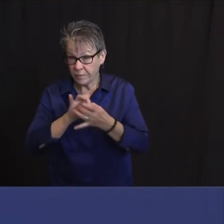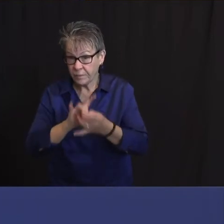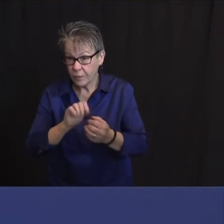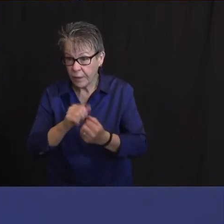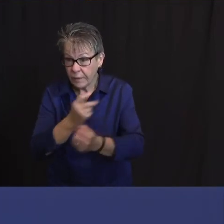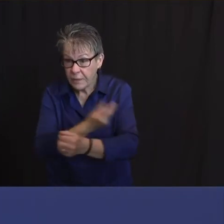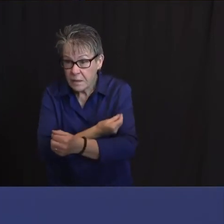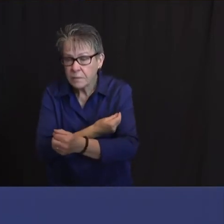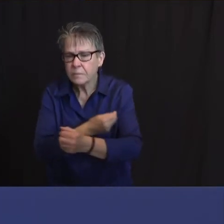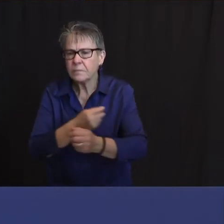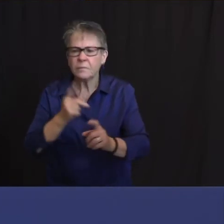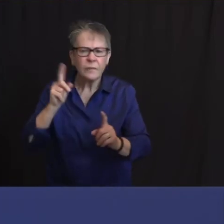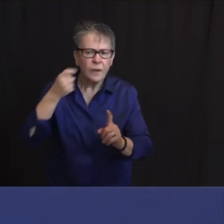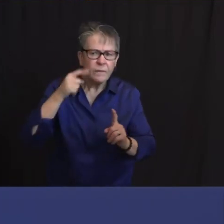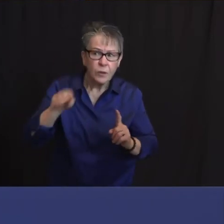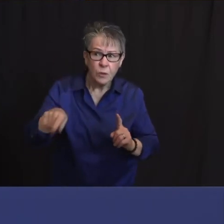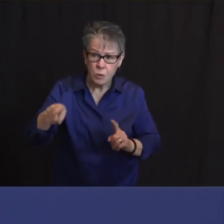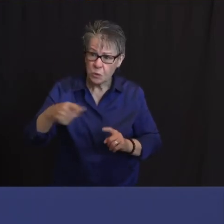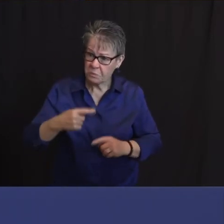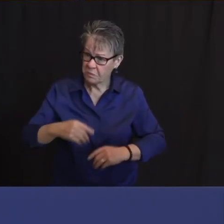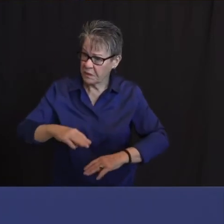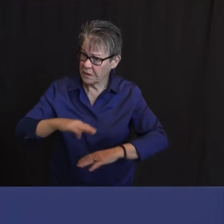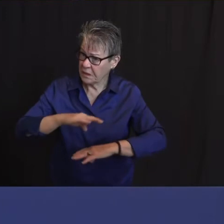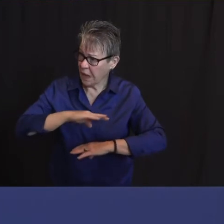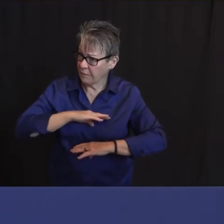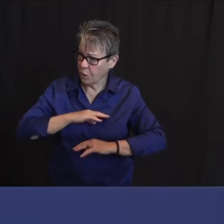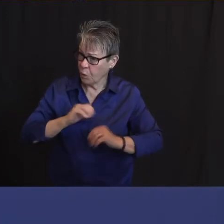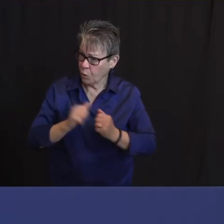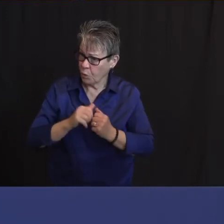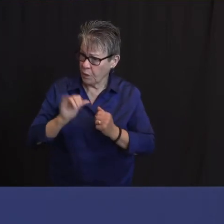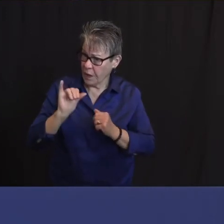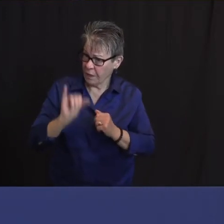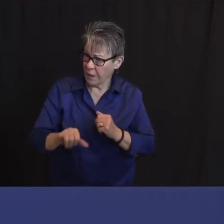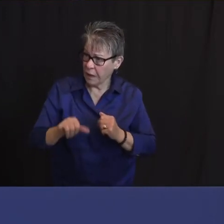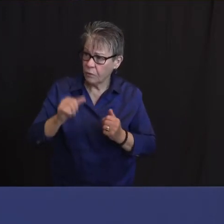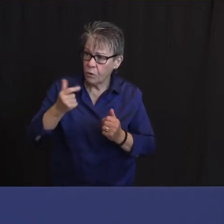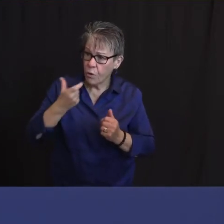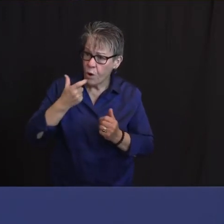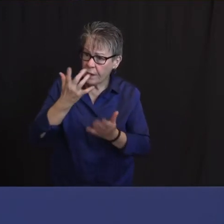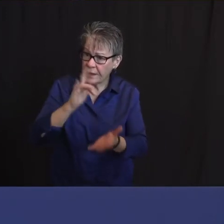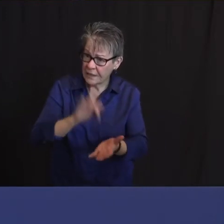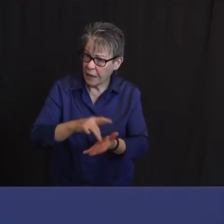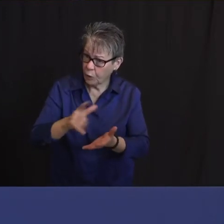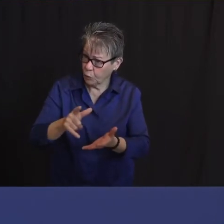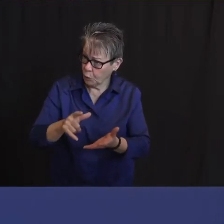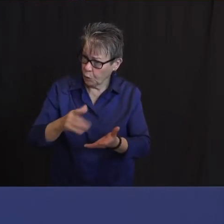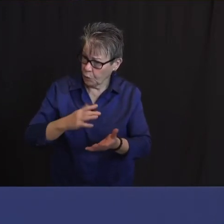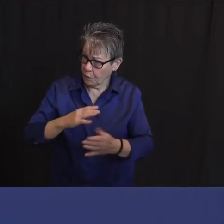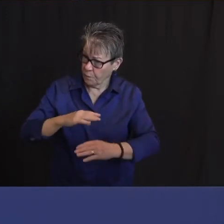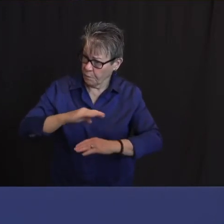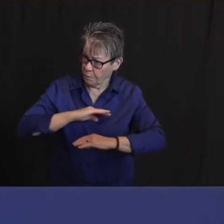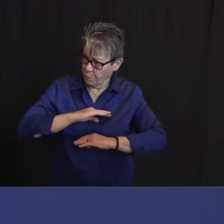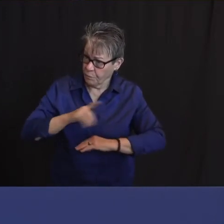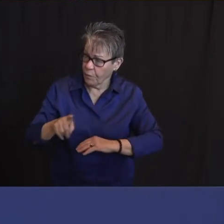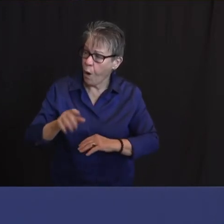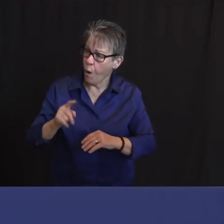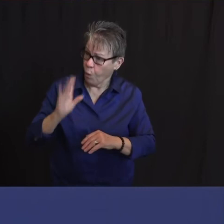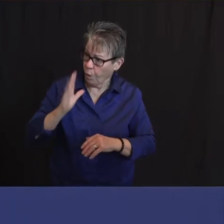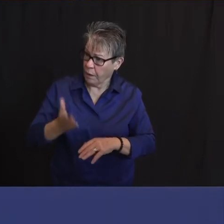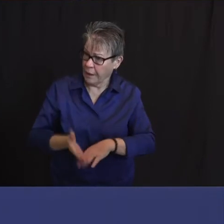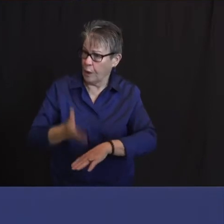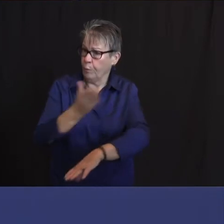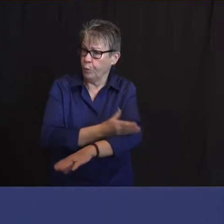with the performance of the call center today? What is being done to improve call center performance? Thank you. I'll start, Judy, and